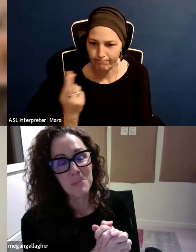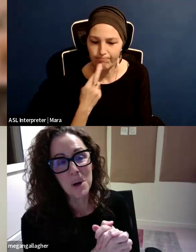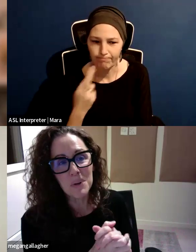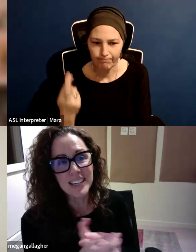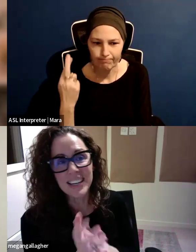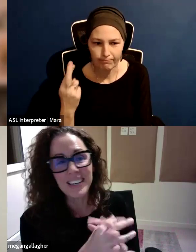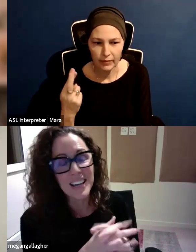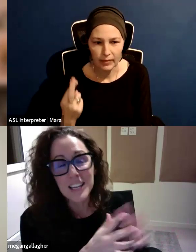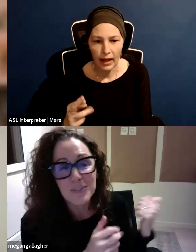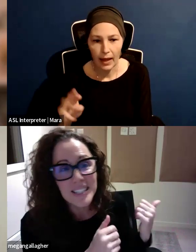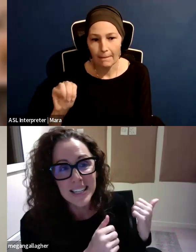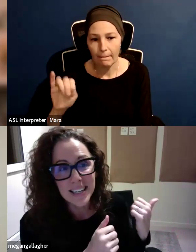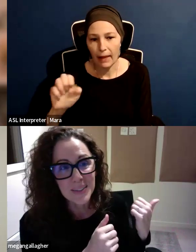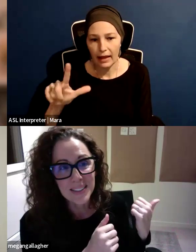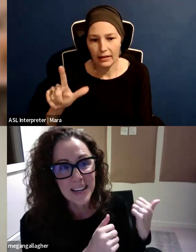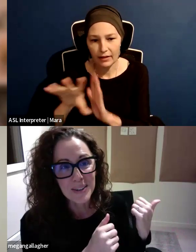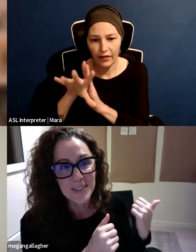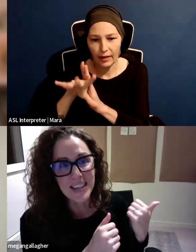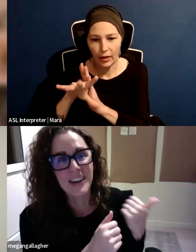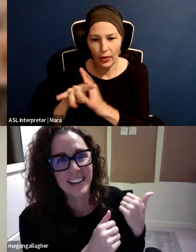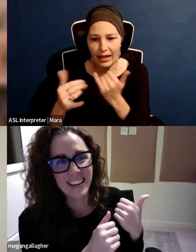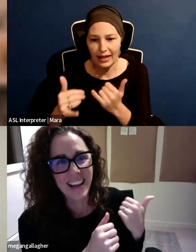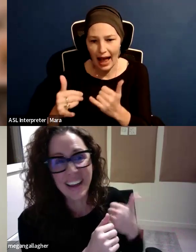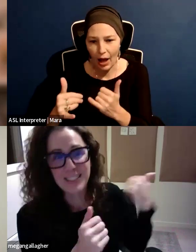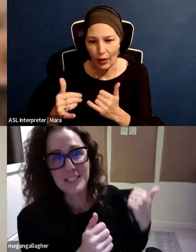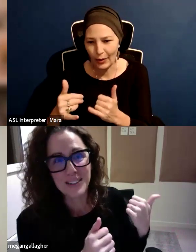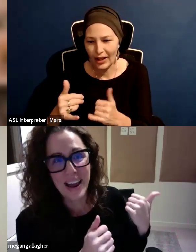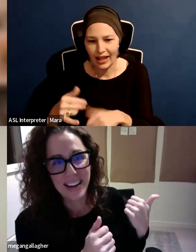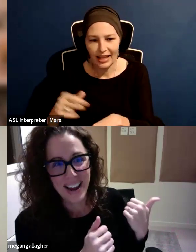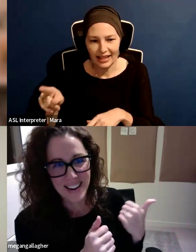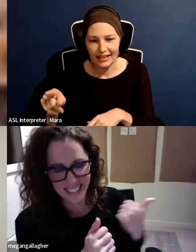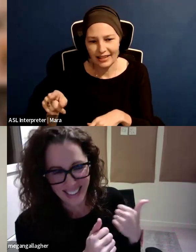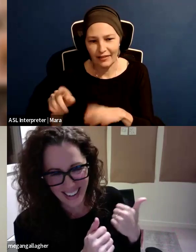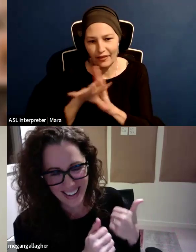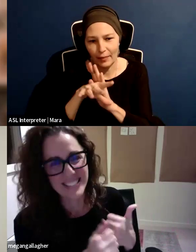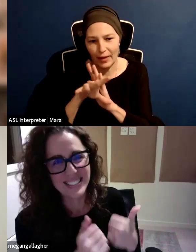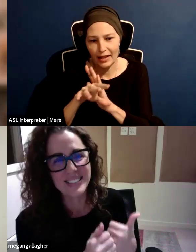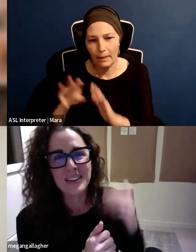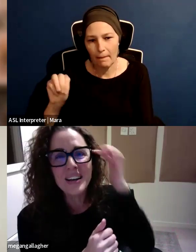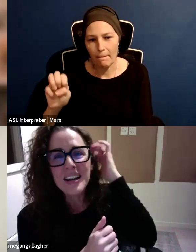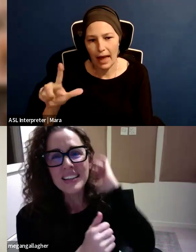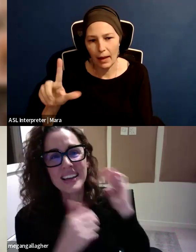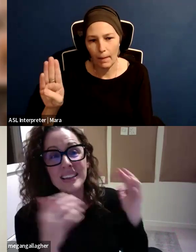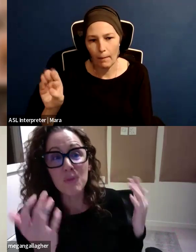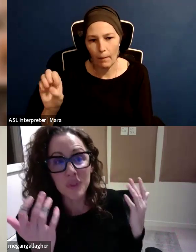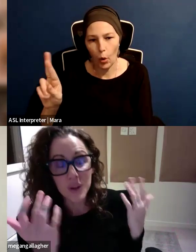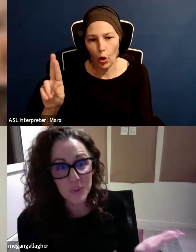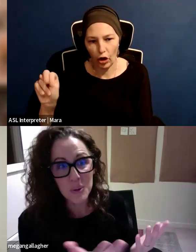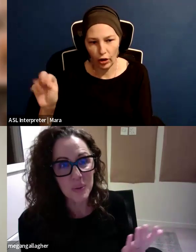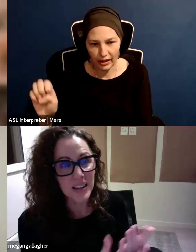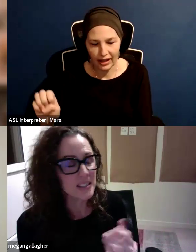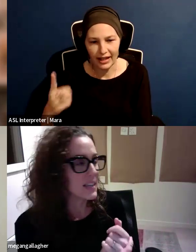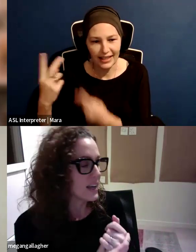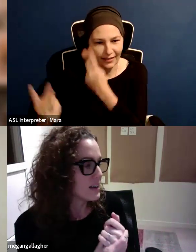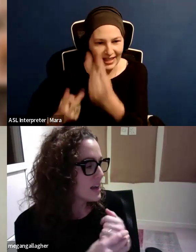in Melbourne again. He's visiting Orlando still. Like they're Oh, still that's hanging out. lovely. That's so So beautiful. like they're